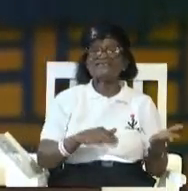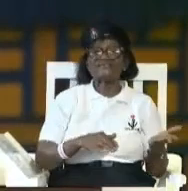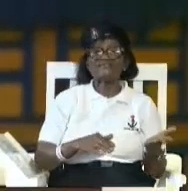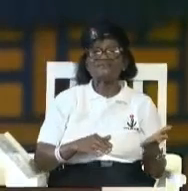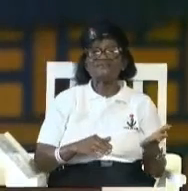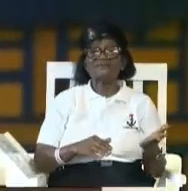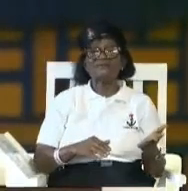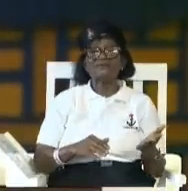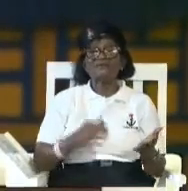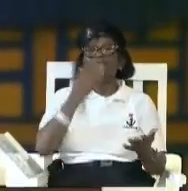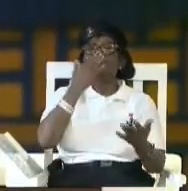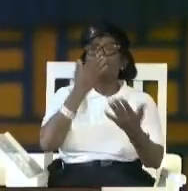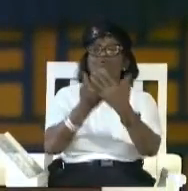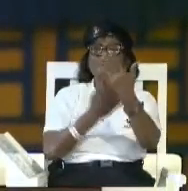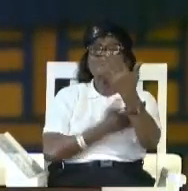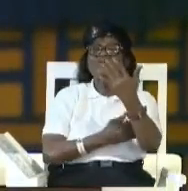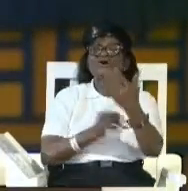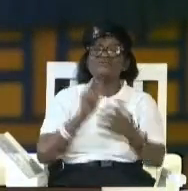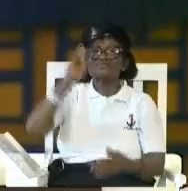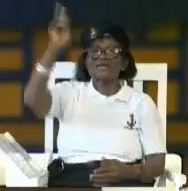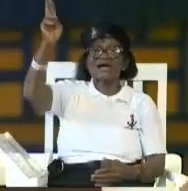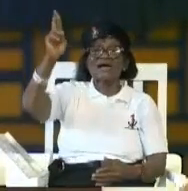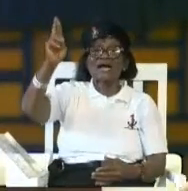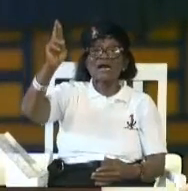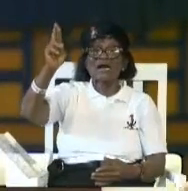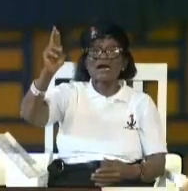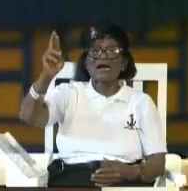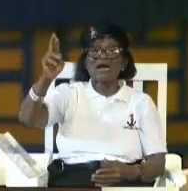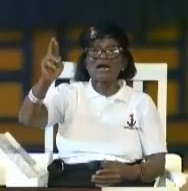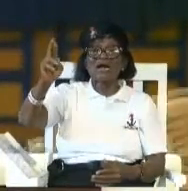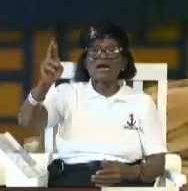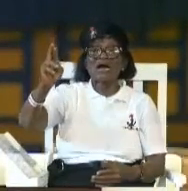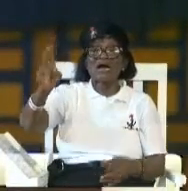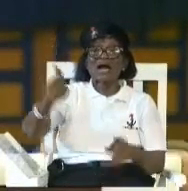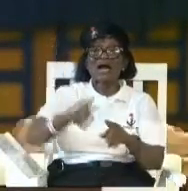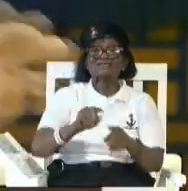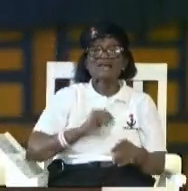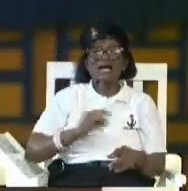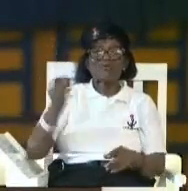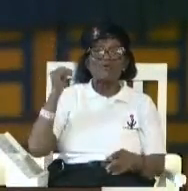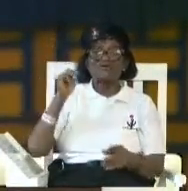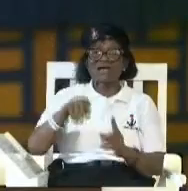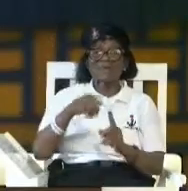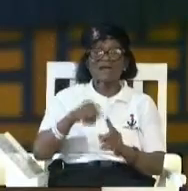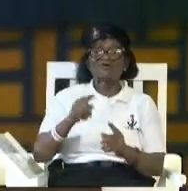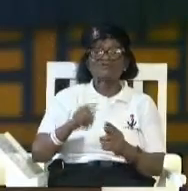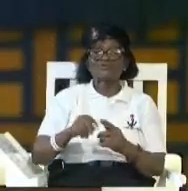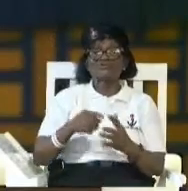Good morning, sir. And I was just about to begin to speak.